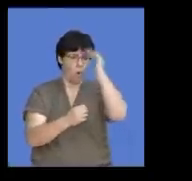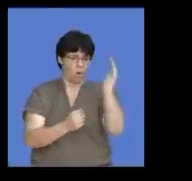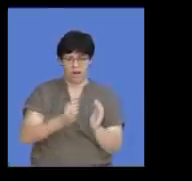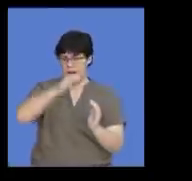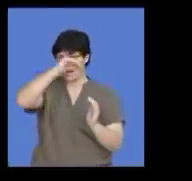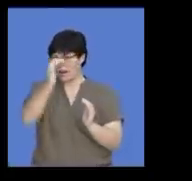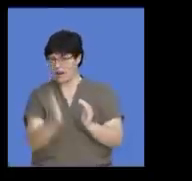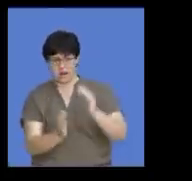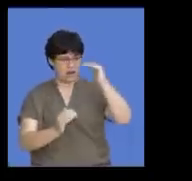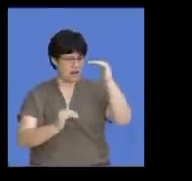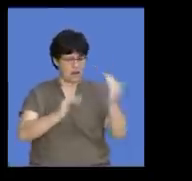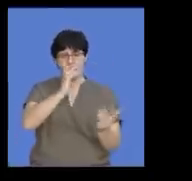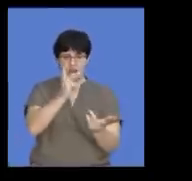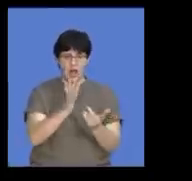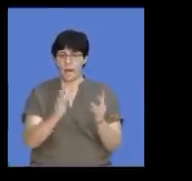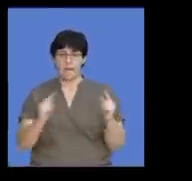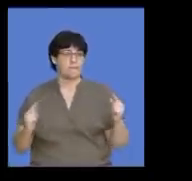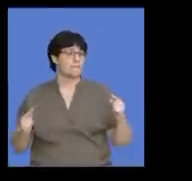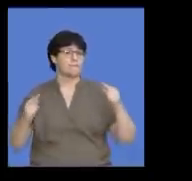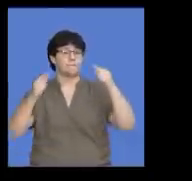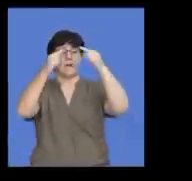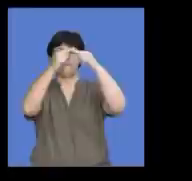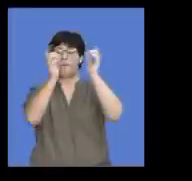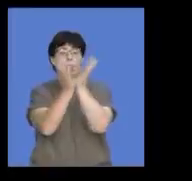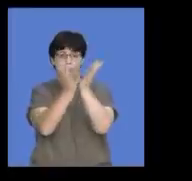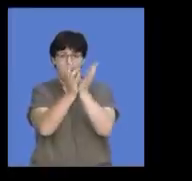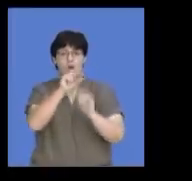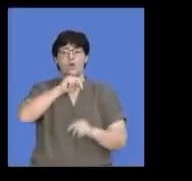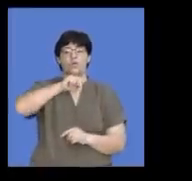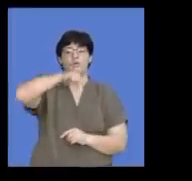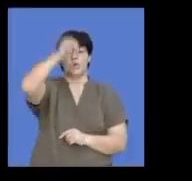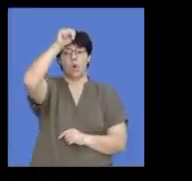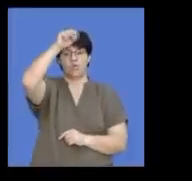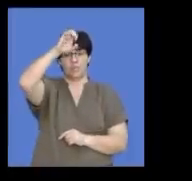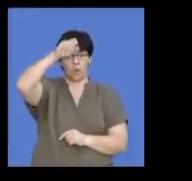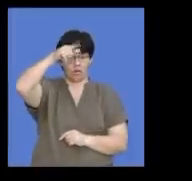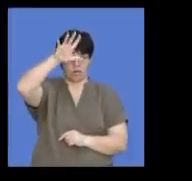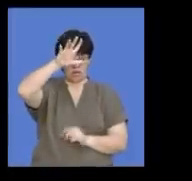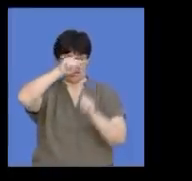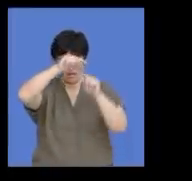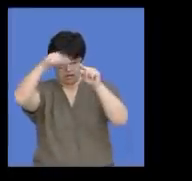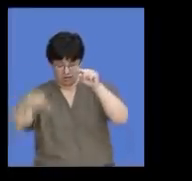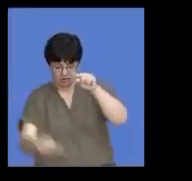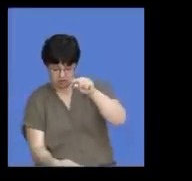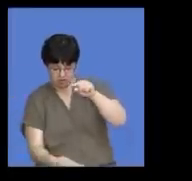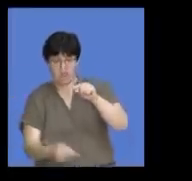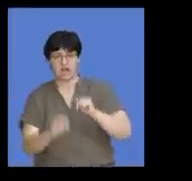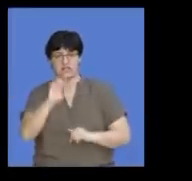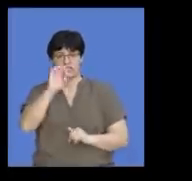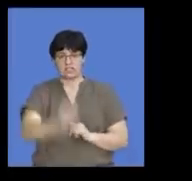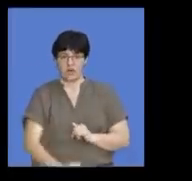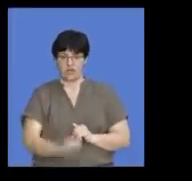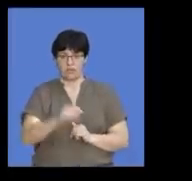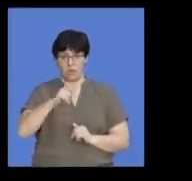longitude meet at the North Pole as well as the South Pole. However, what do we